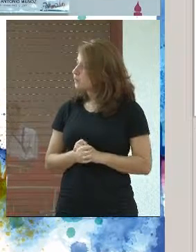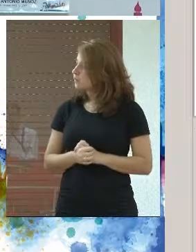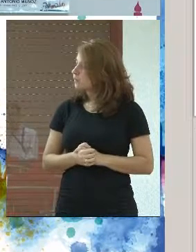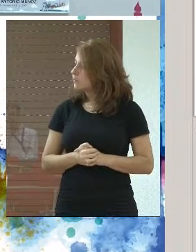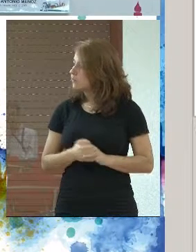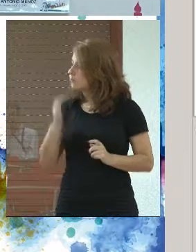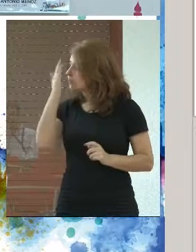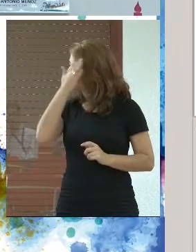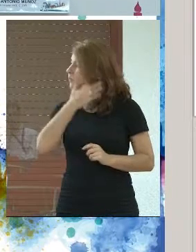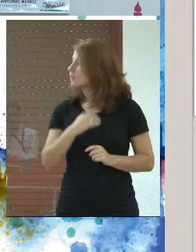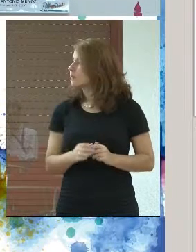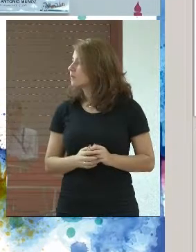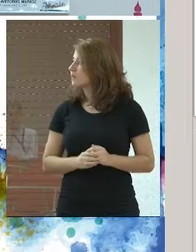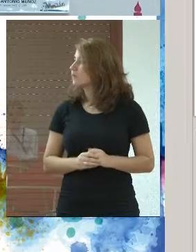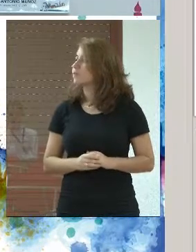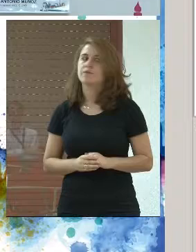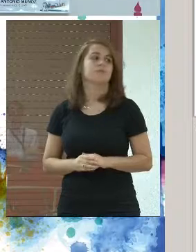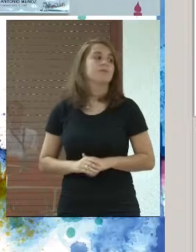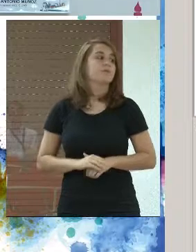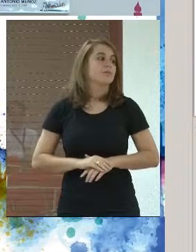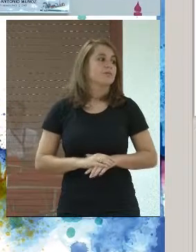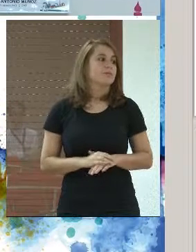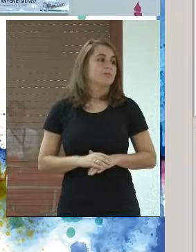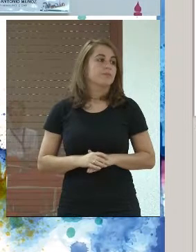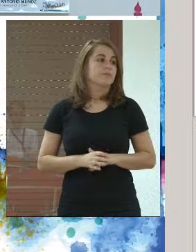We'll, we'll give it a name. We'll say in this case,